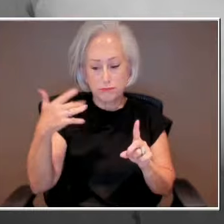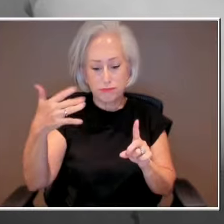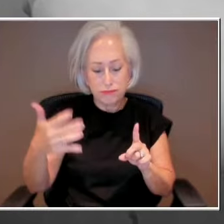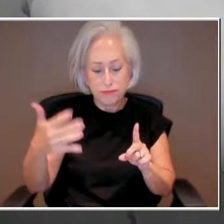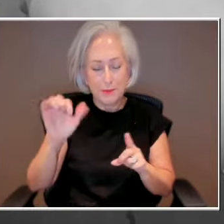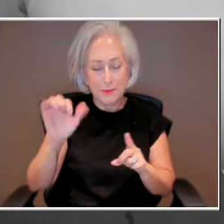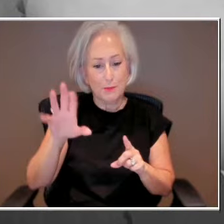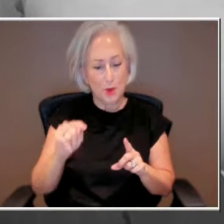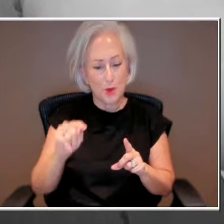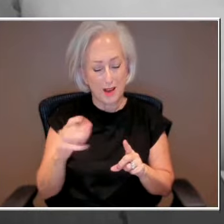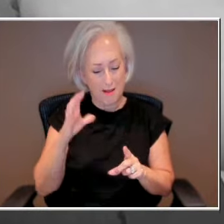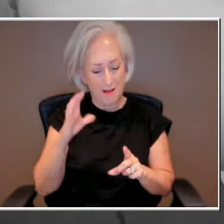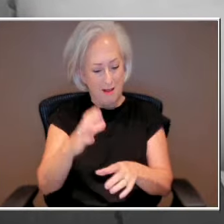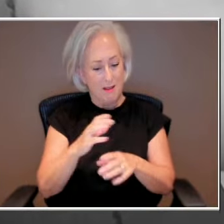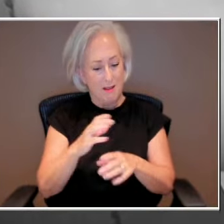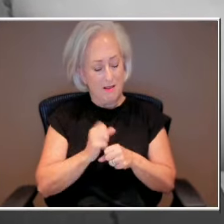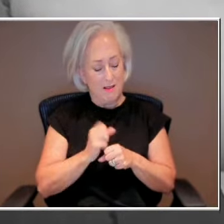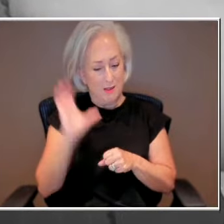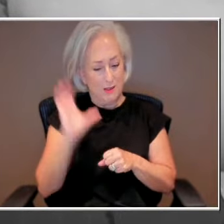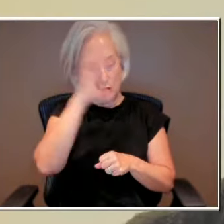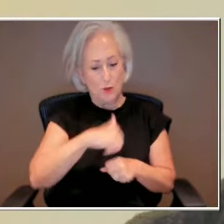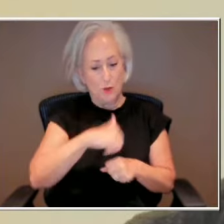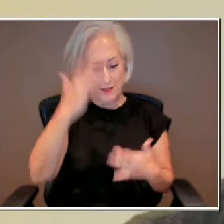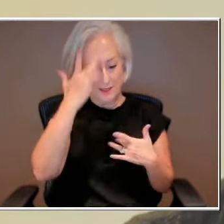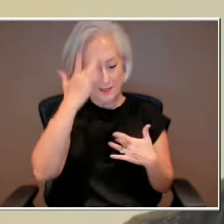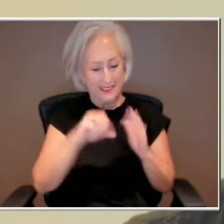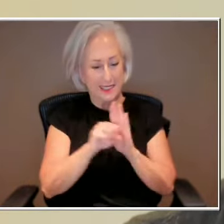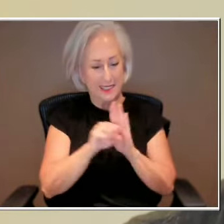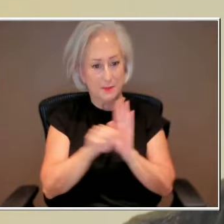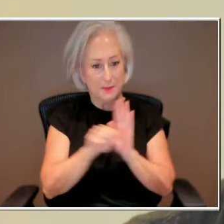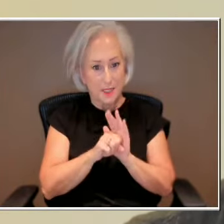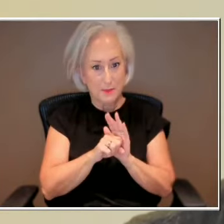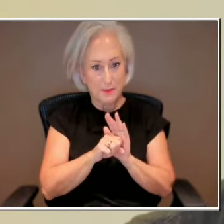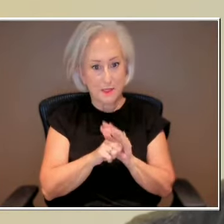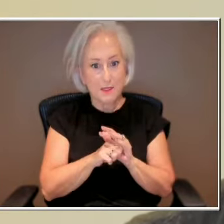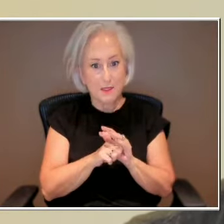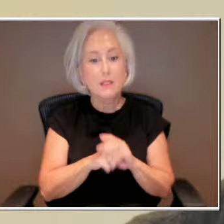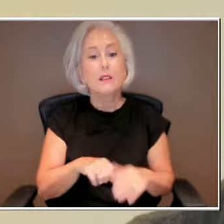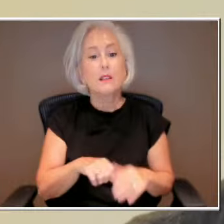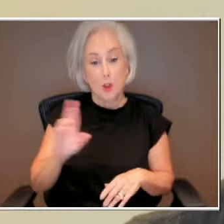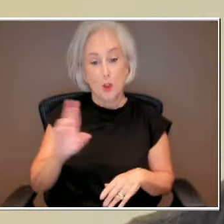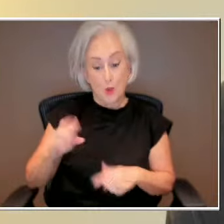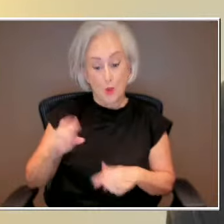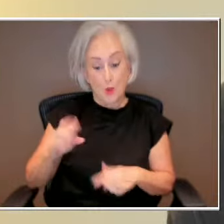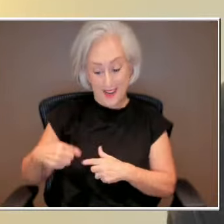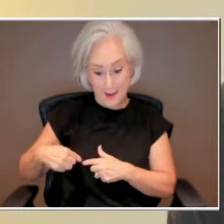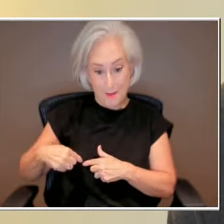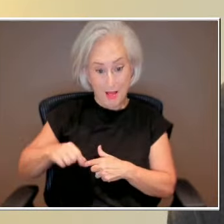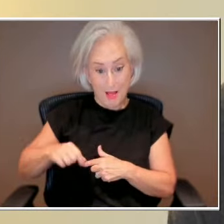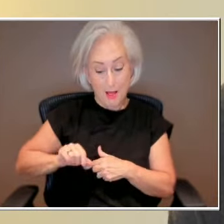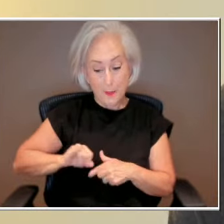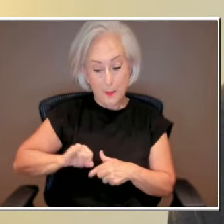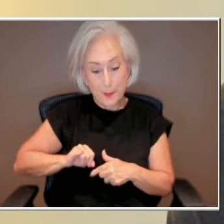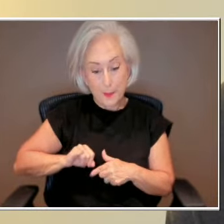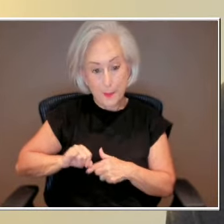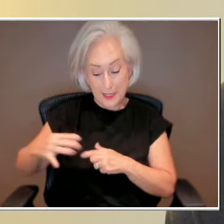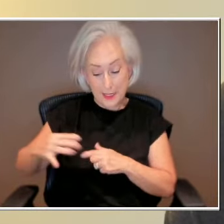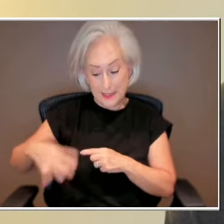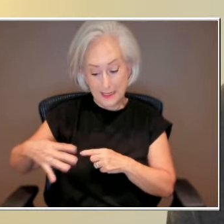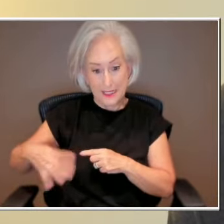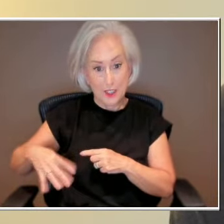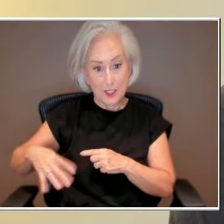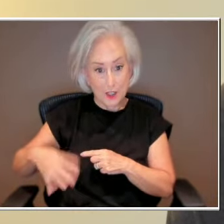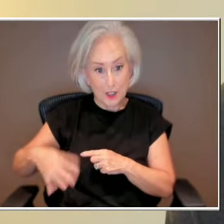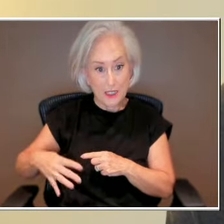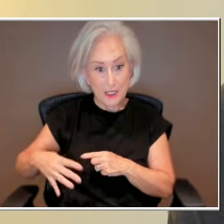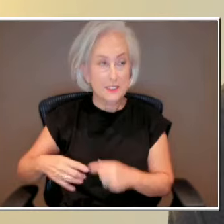Still, he wasn't concerned. I did have a discharge from my right nipple that I really didn't tell to anybody. So had I known that was